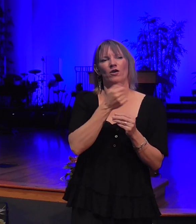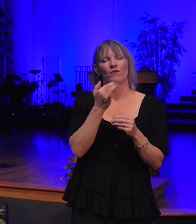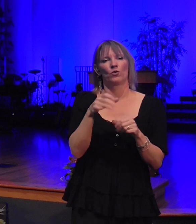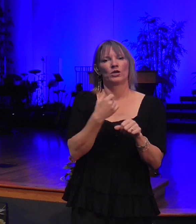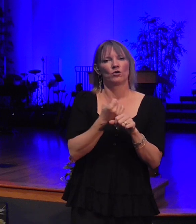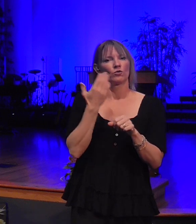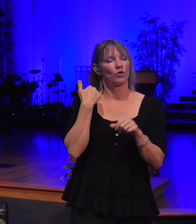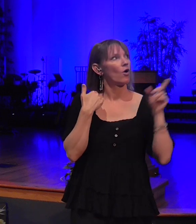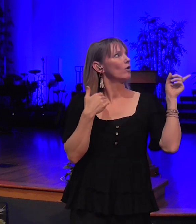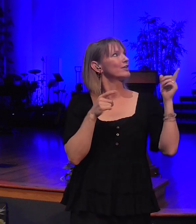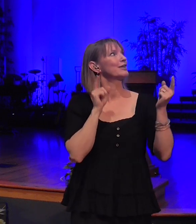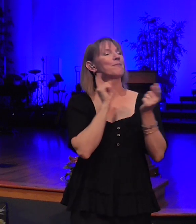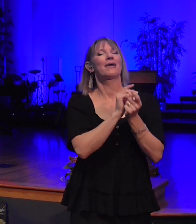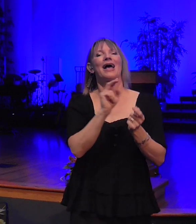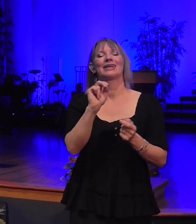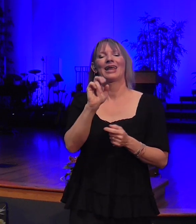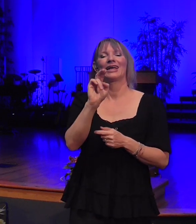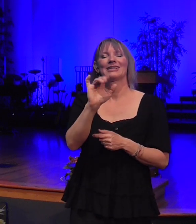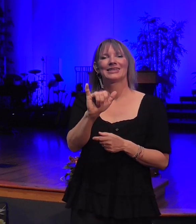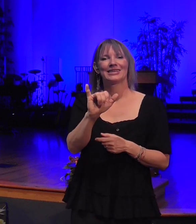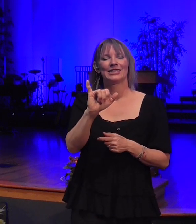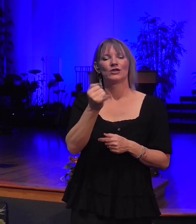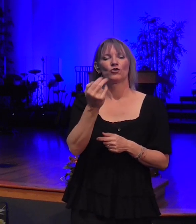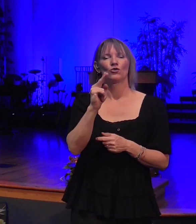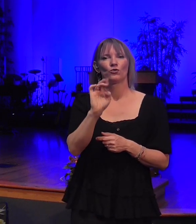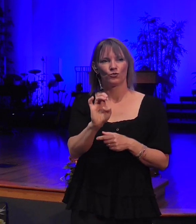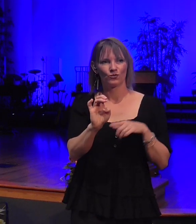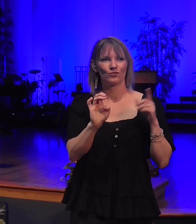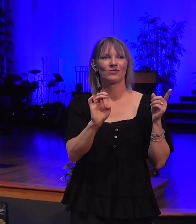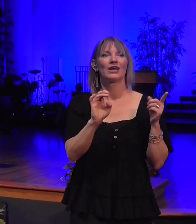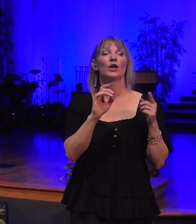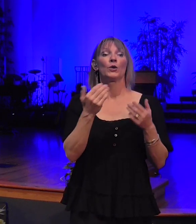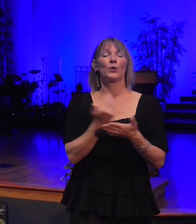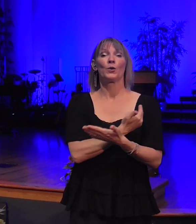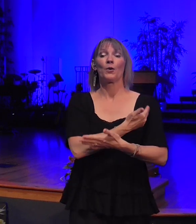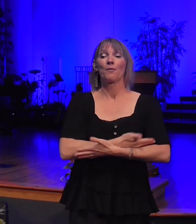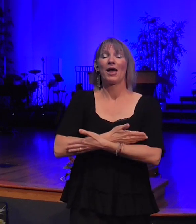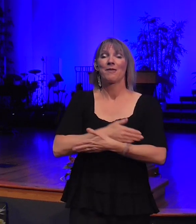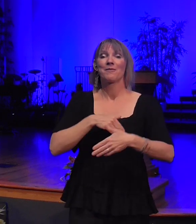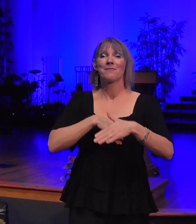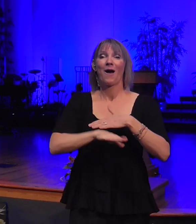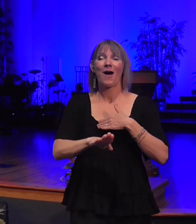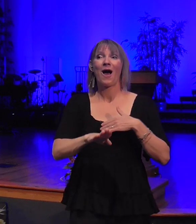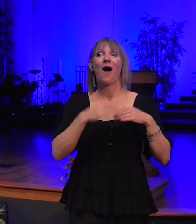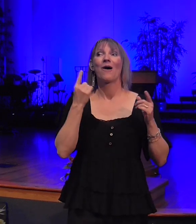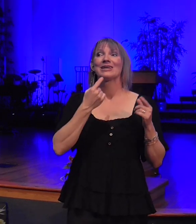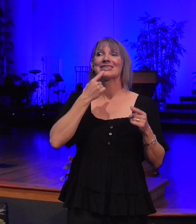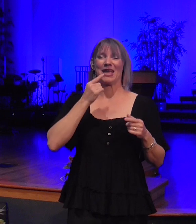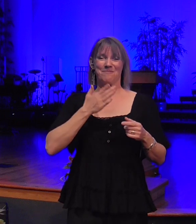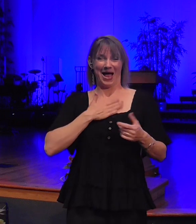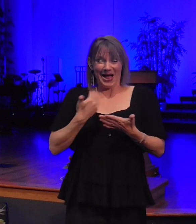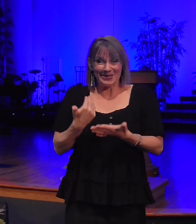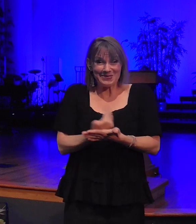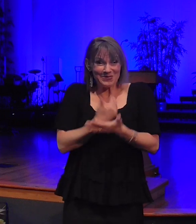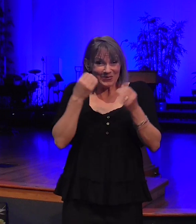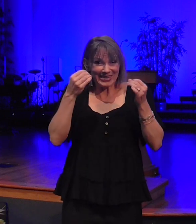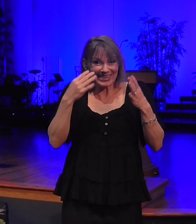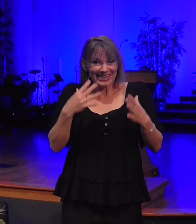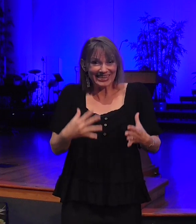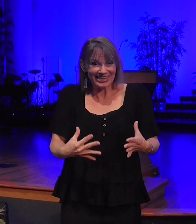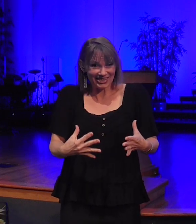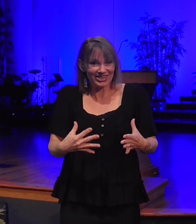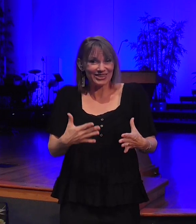Nancy June when she was just a few months old. Whenever a new baby was born, she would always say, "My new teacher, my new